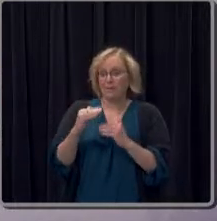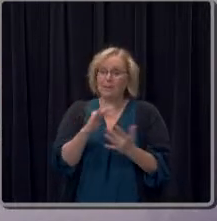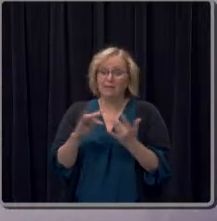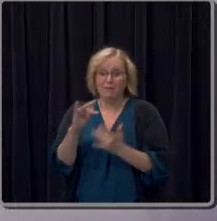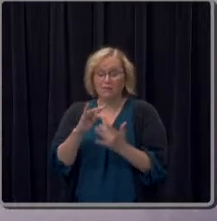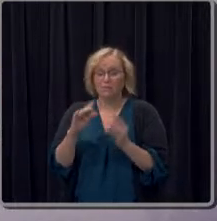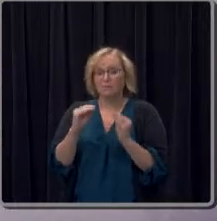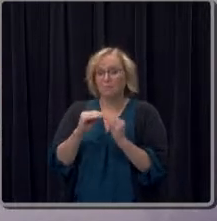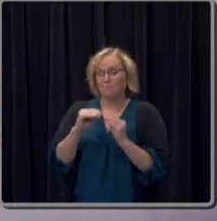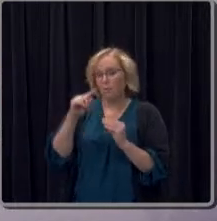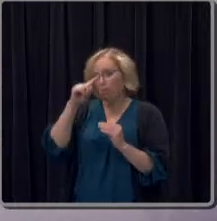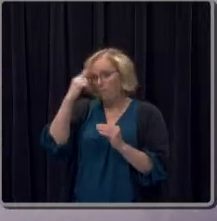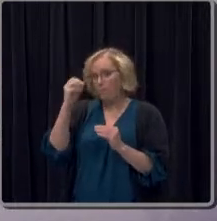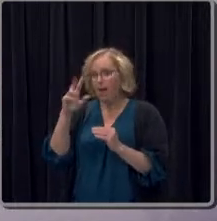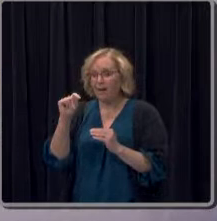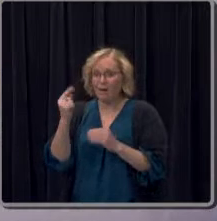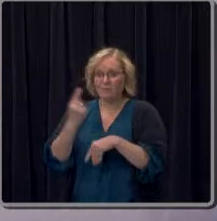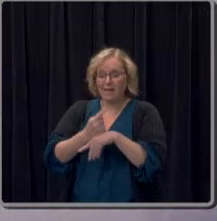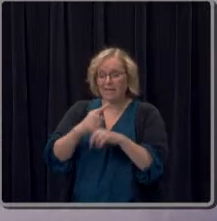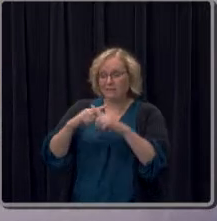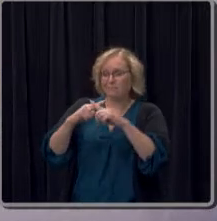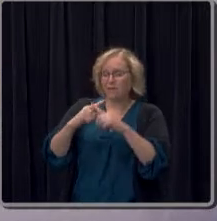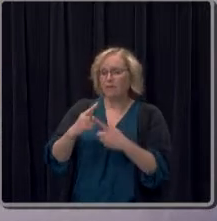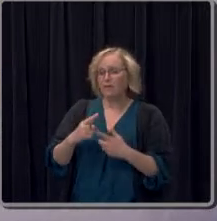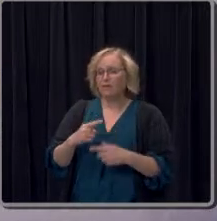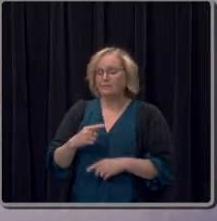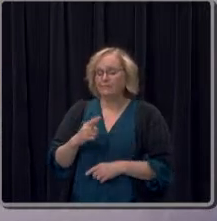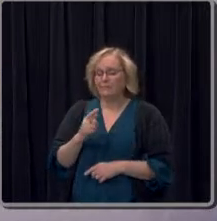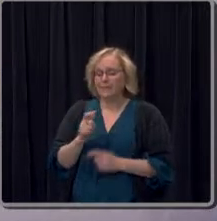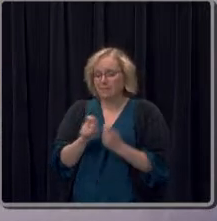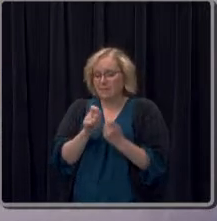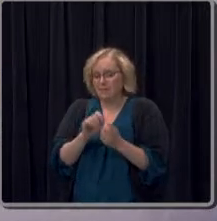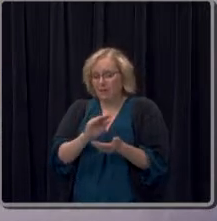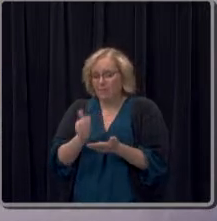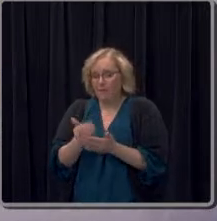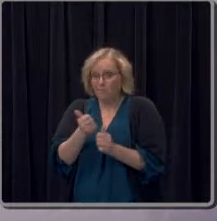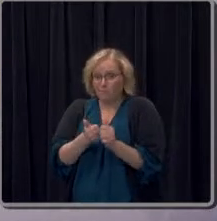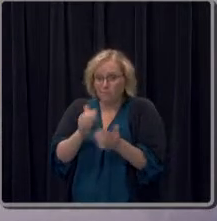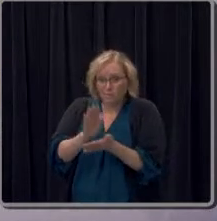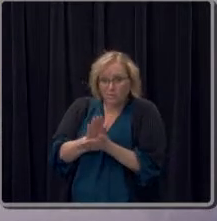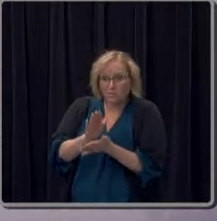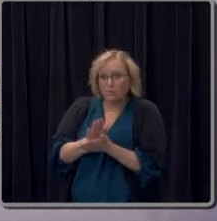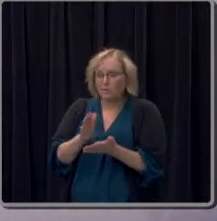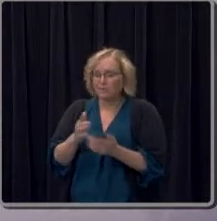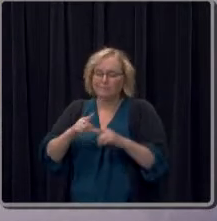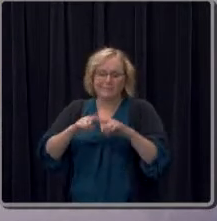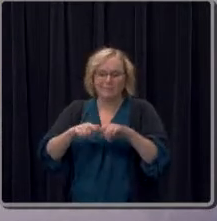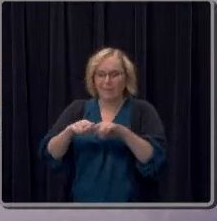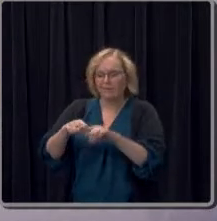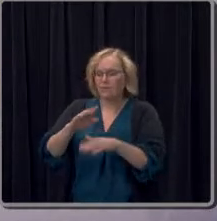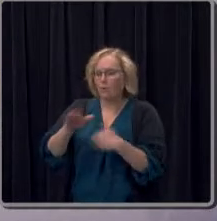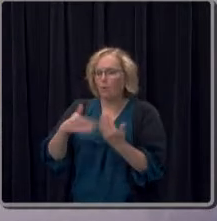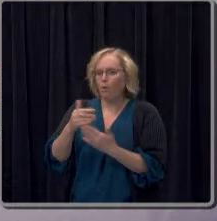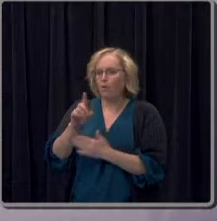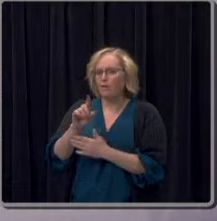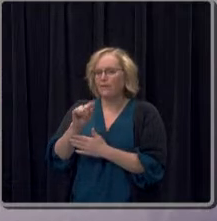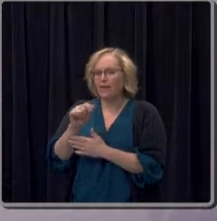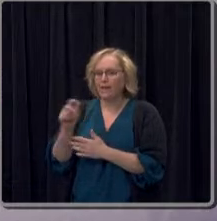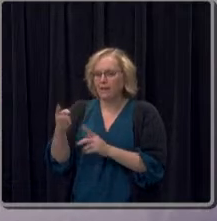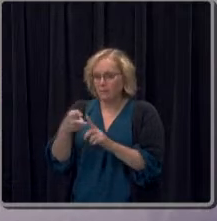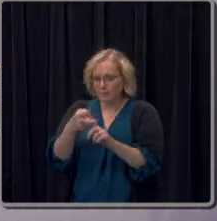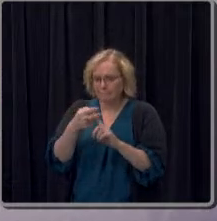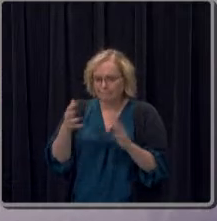X amount per school. Just not sure where that's going to land. It's going to depend on all the other data that we dissect.